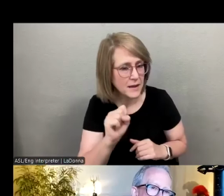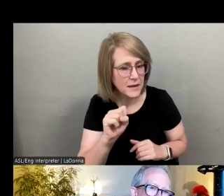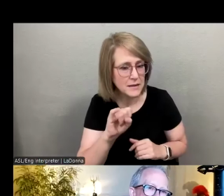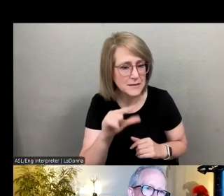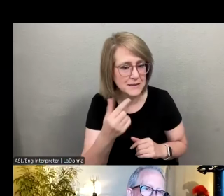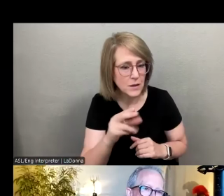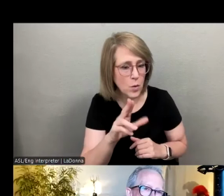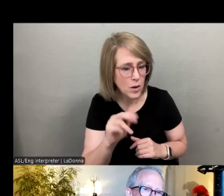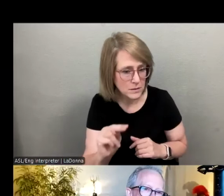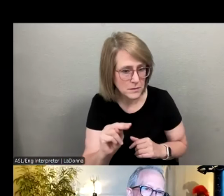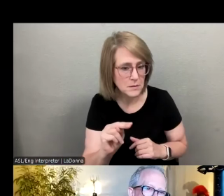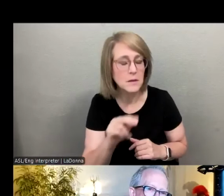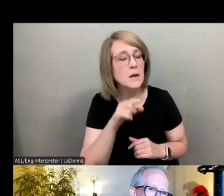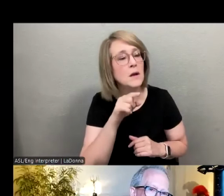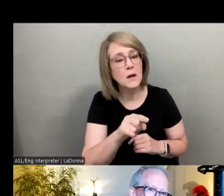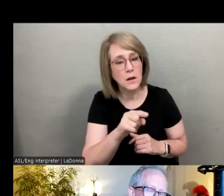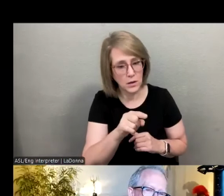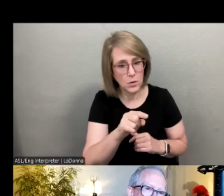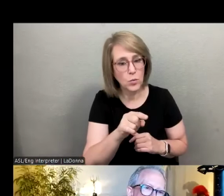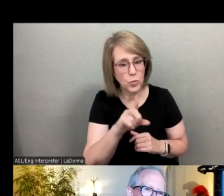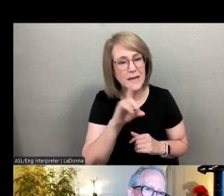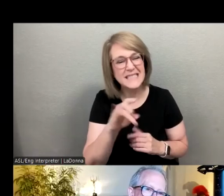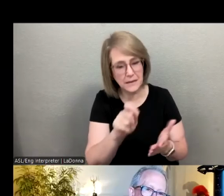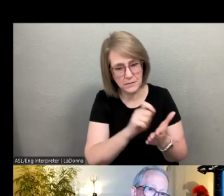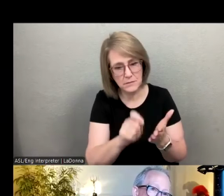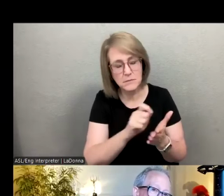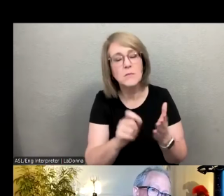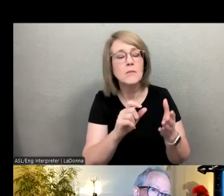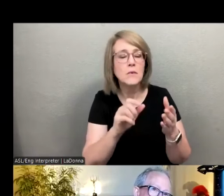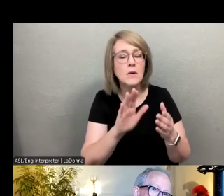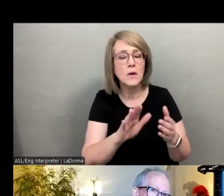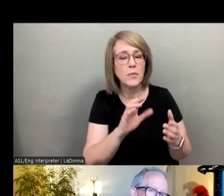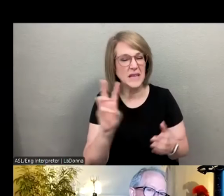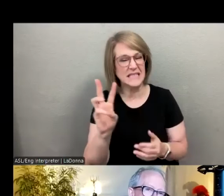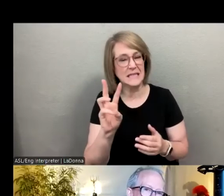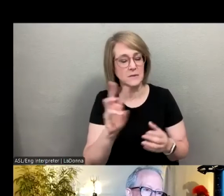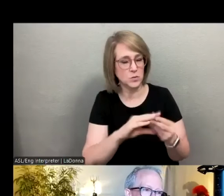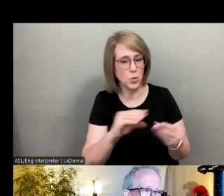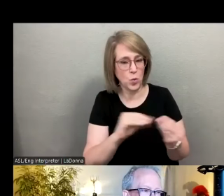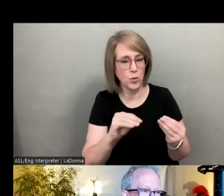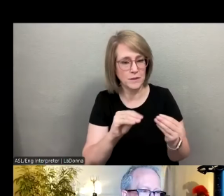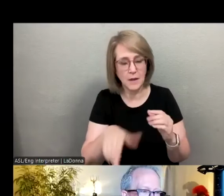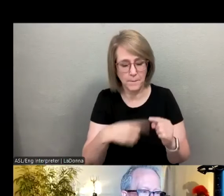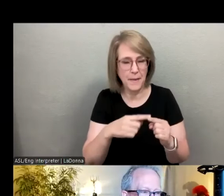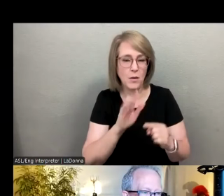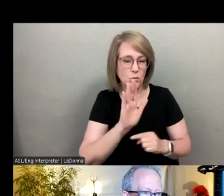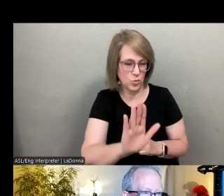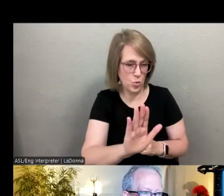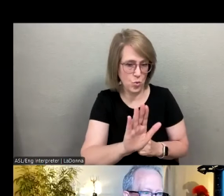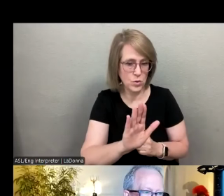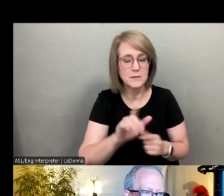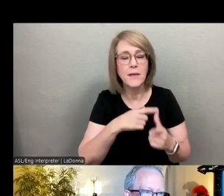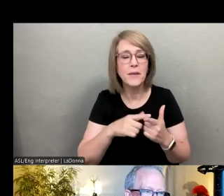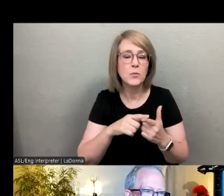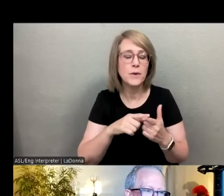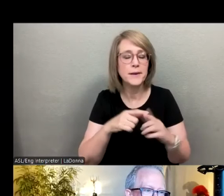America's Soul on Suicide documentary together, and we wrapped those 6 stories around your story. But until looking